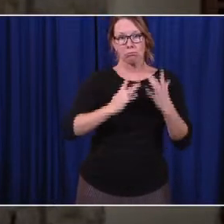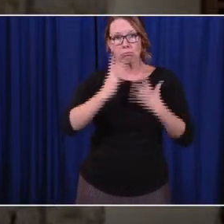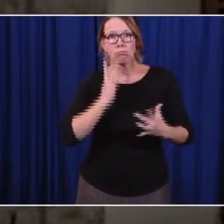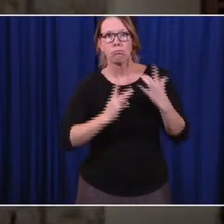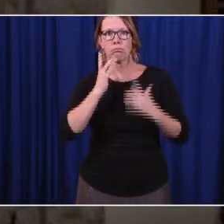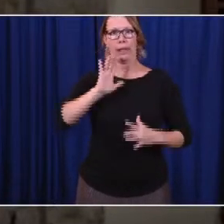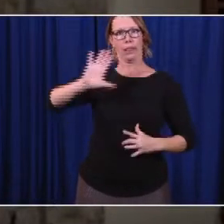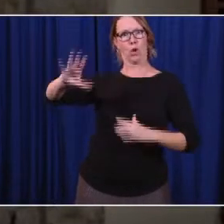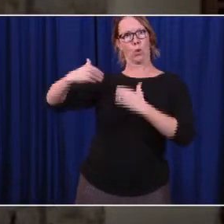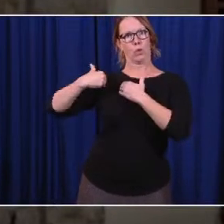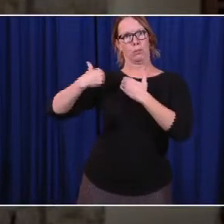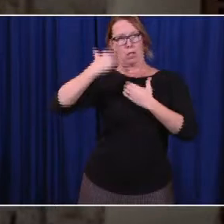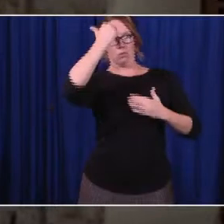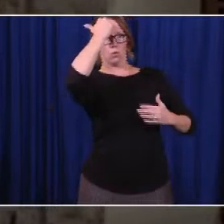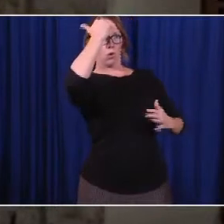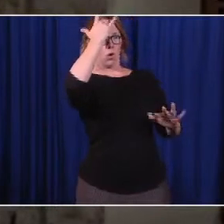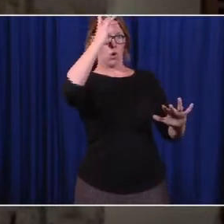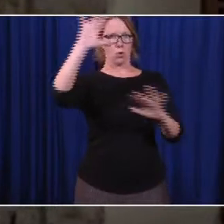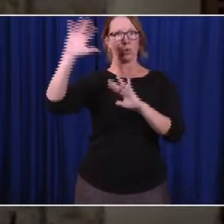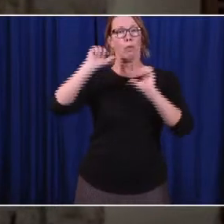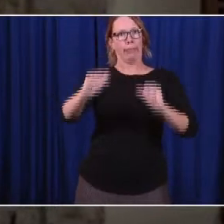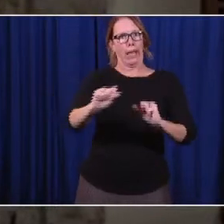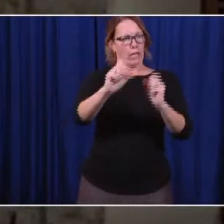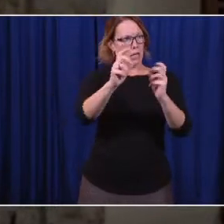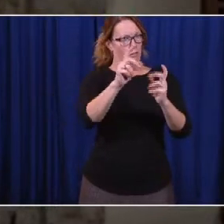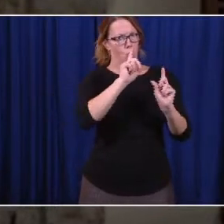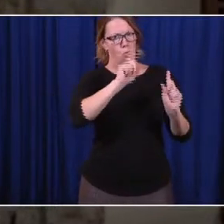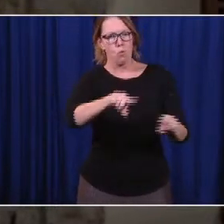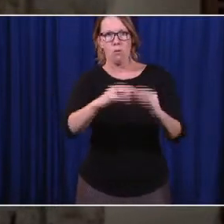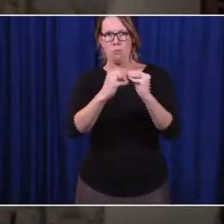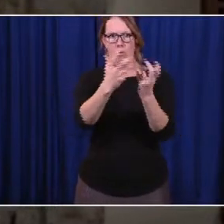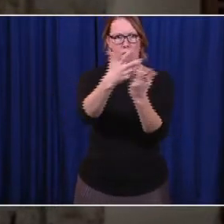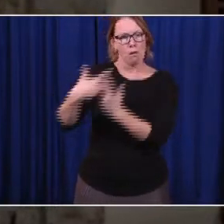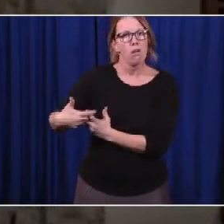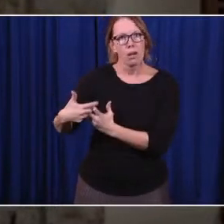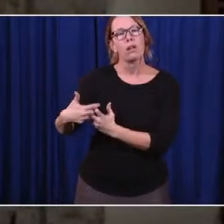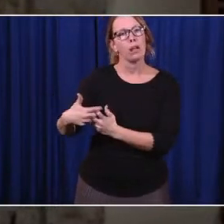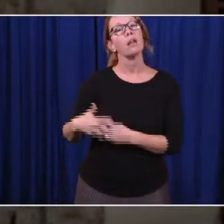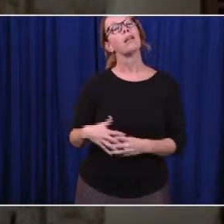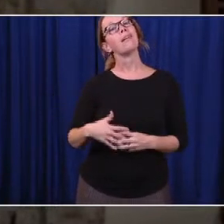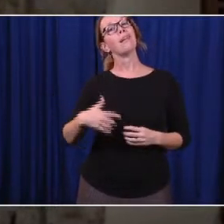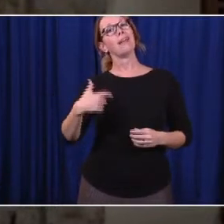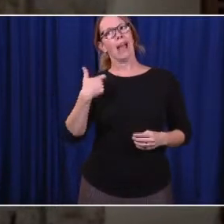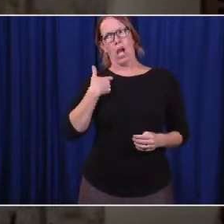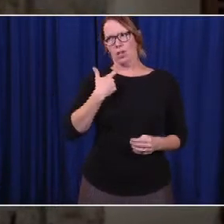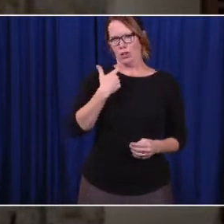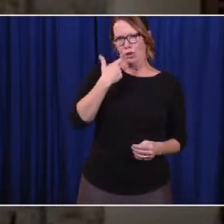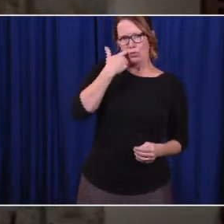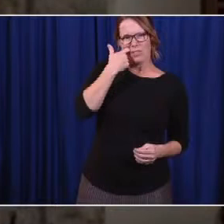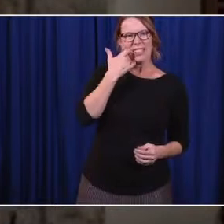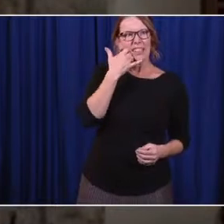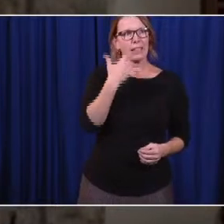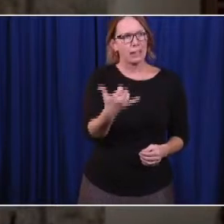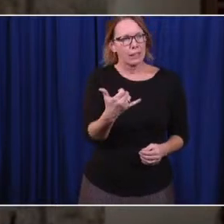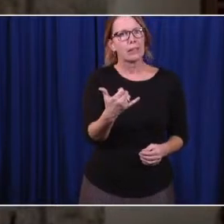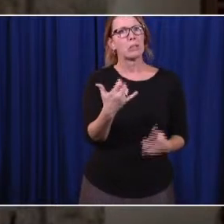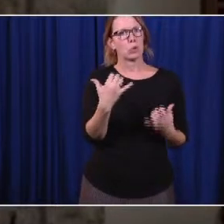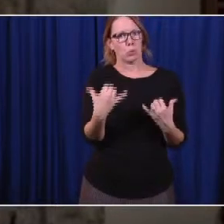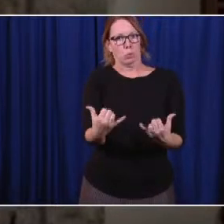that gets worked out. So, I was on the phone with Matt Damschroeder